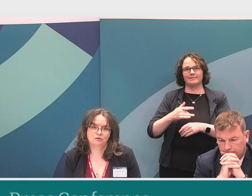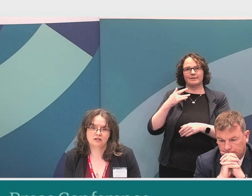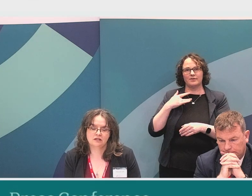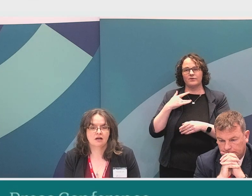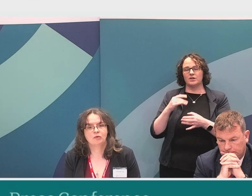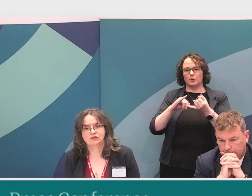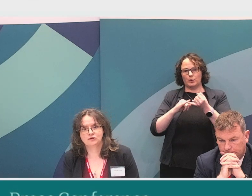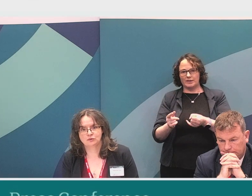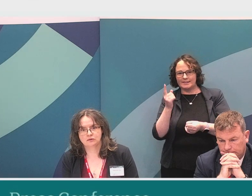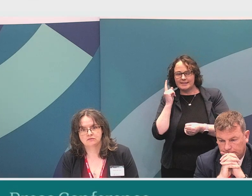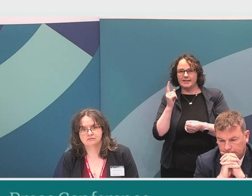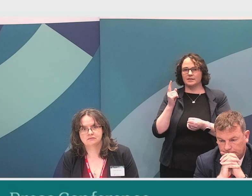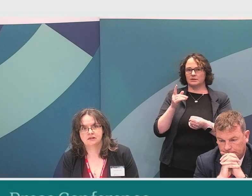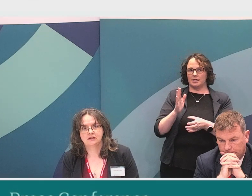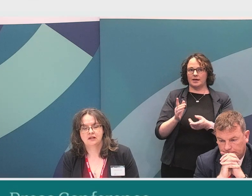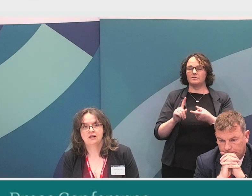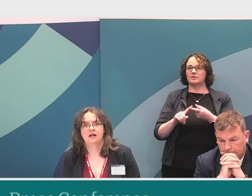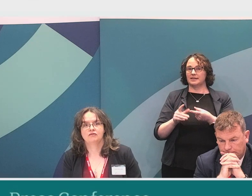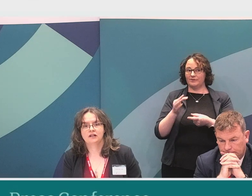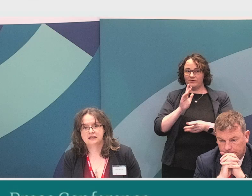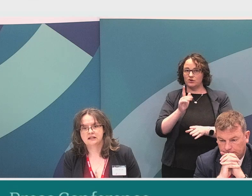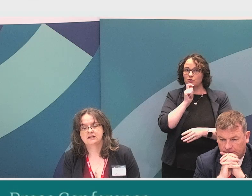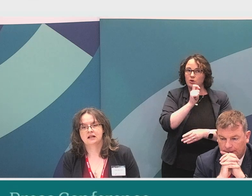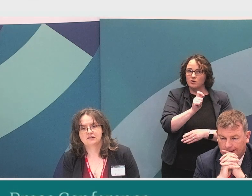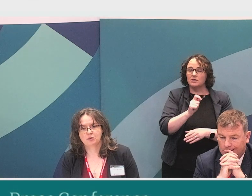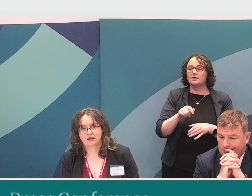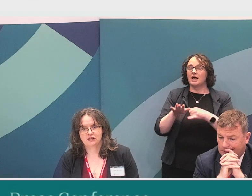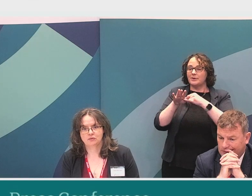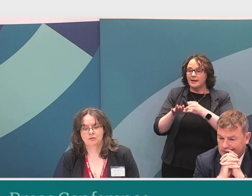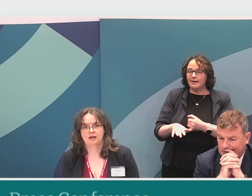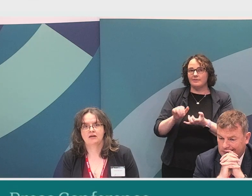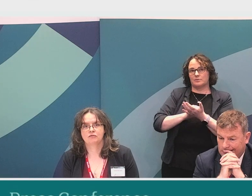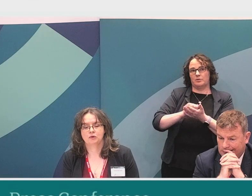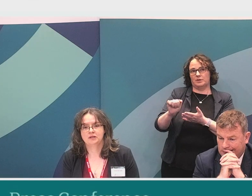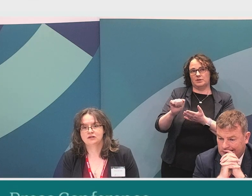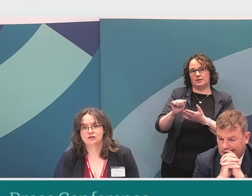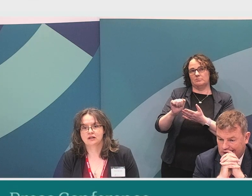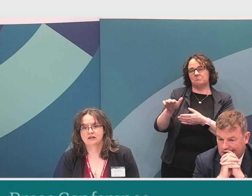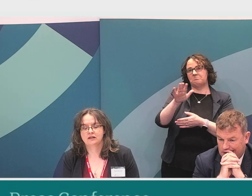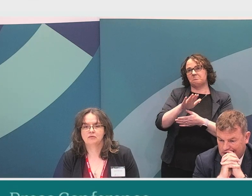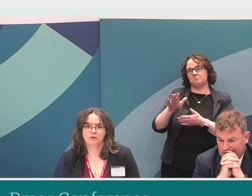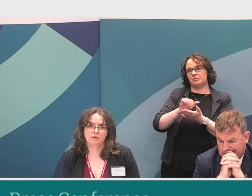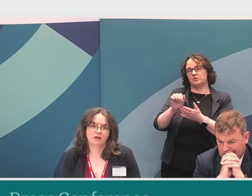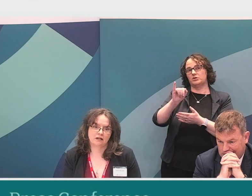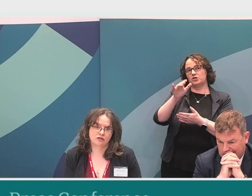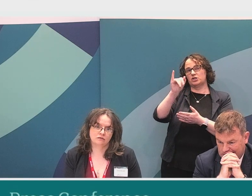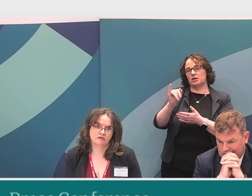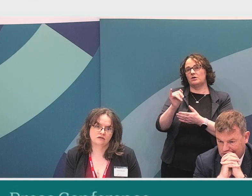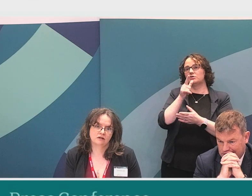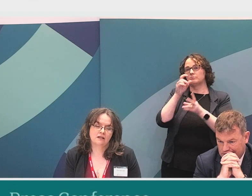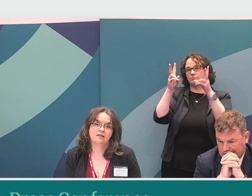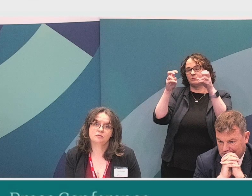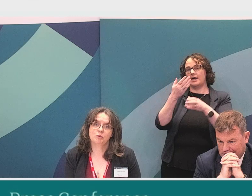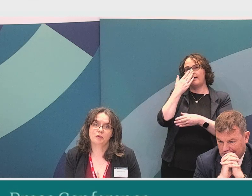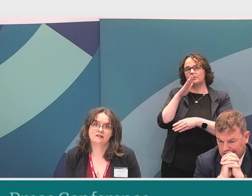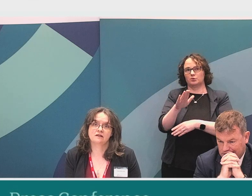who did it and whether you told. And finally, the last publication we will have will be in July, and it will be about attitudes.